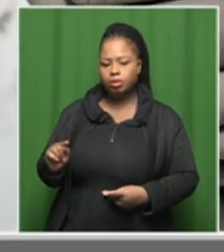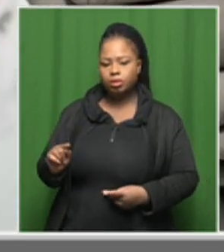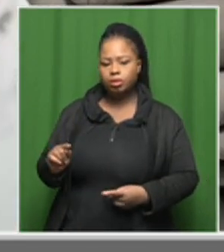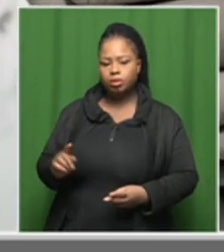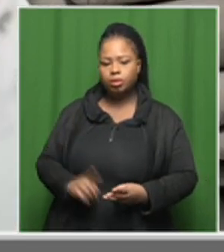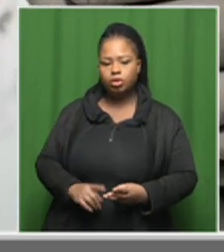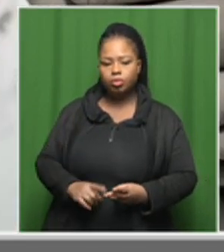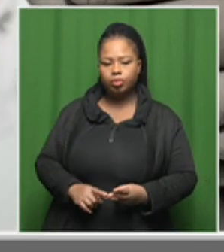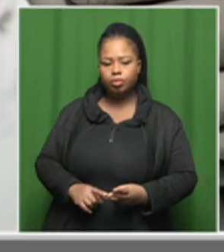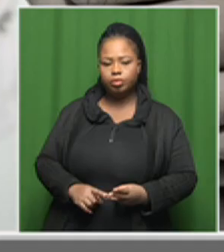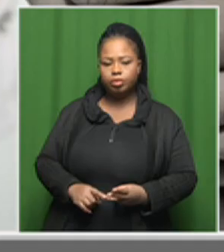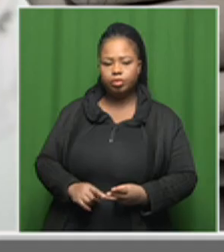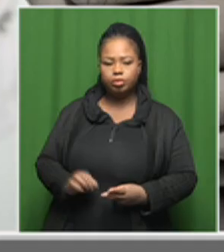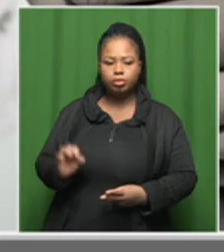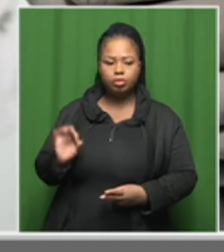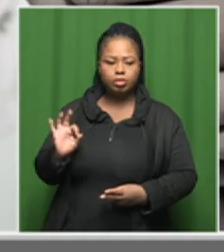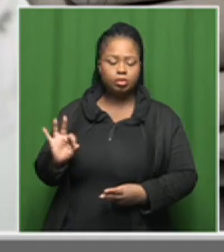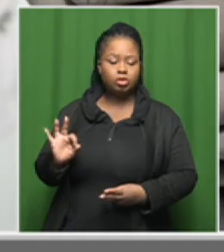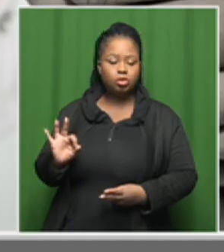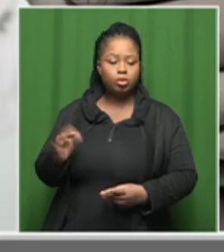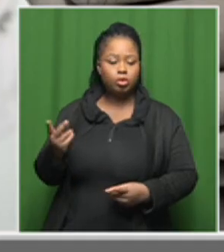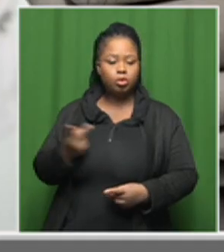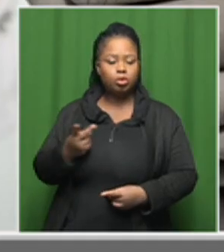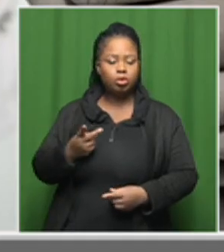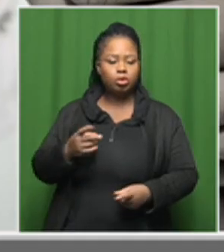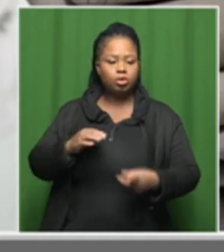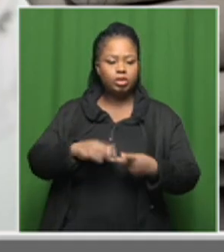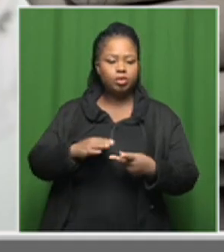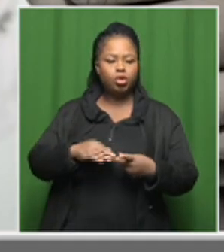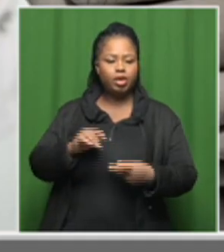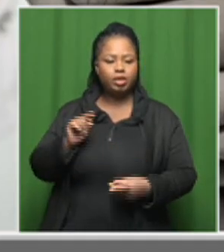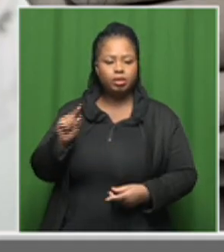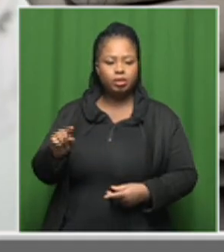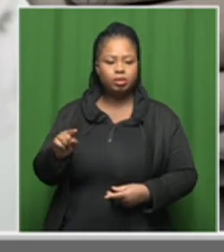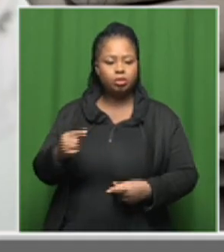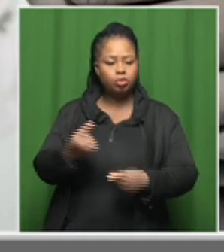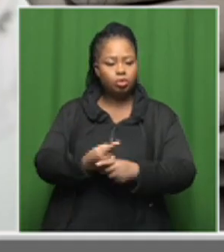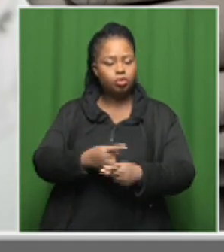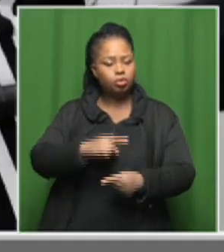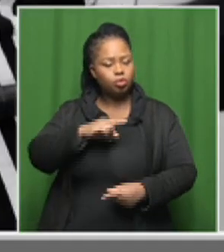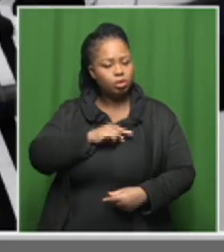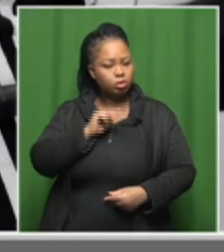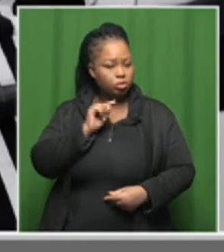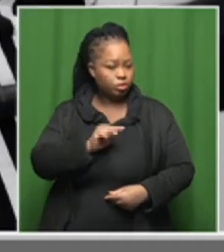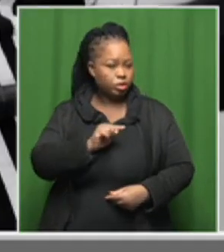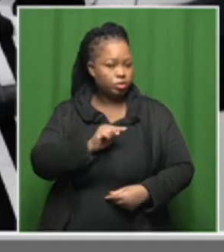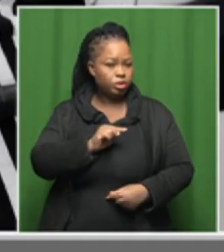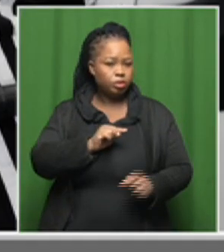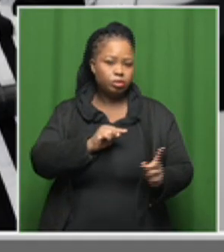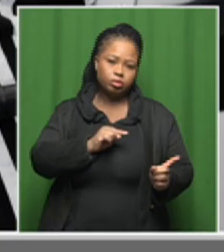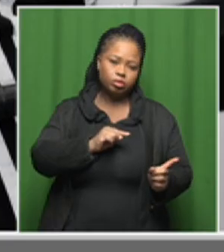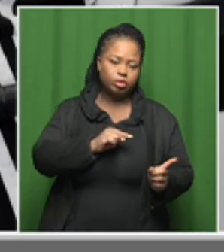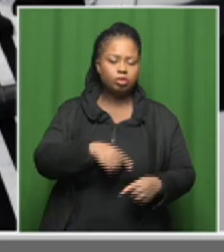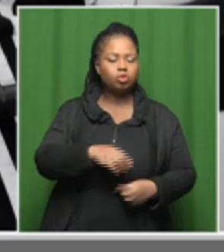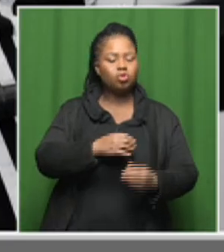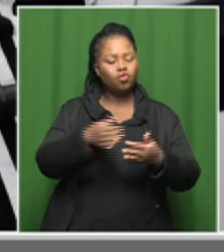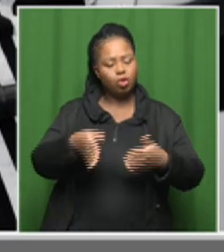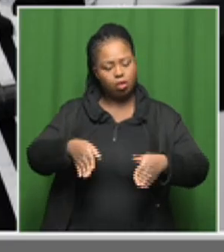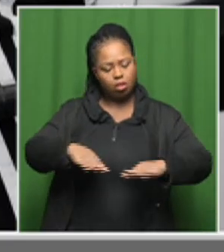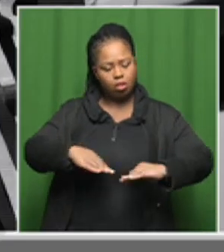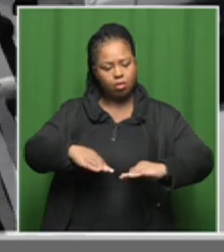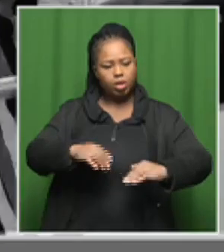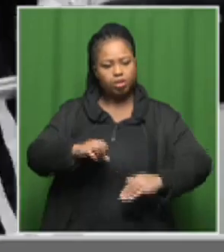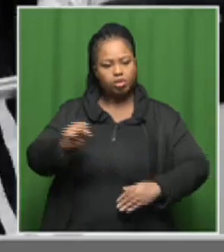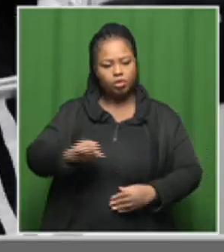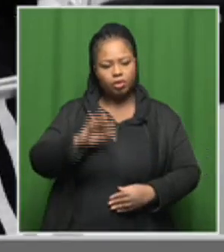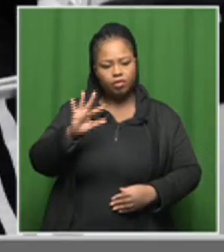And this is growing in more areas, but we still have a long way to go to reach every child that's born with clubfoot in South Africa.